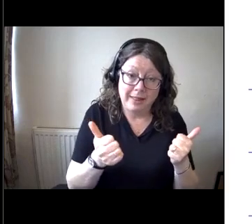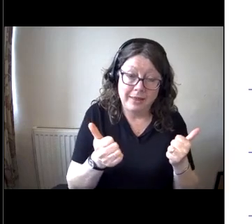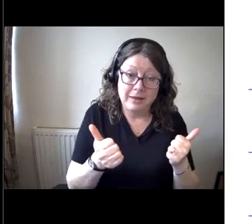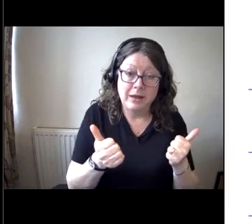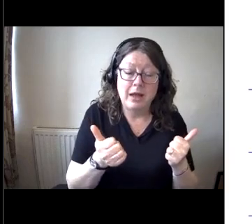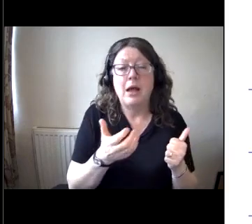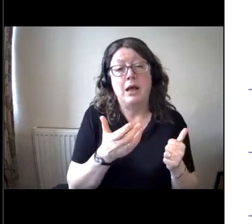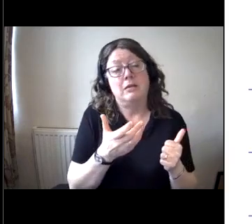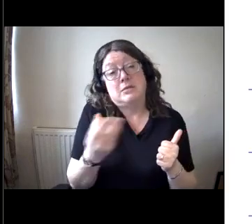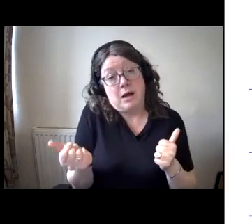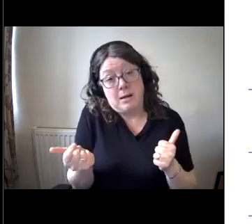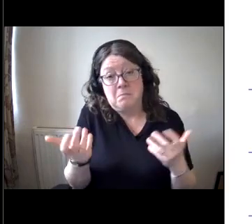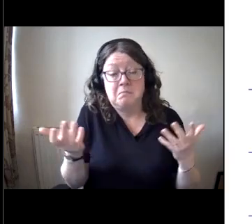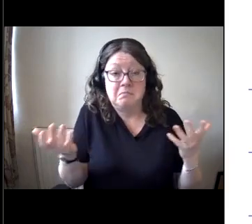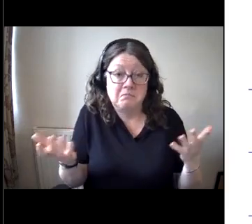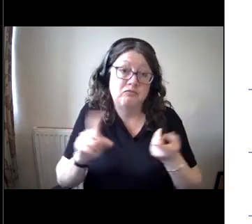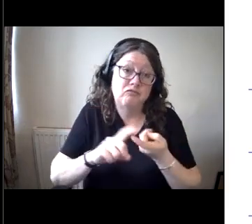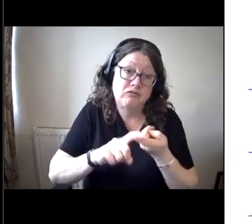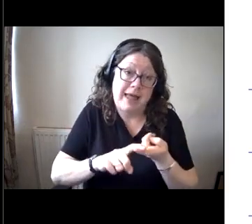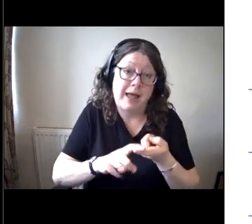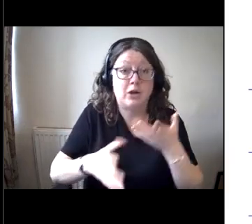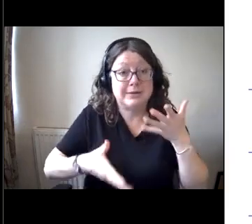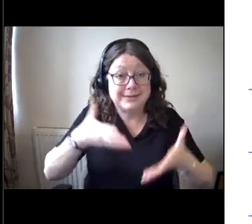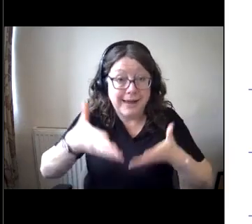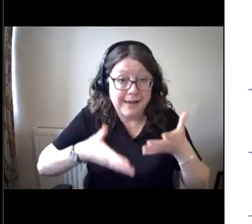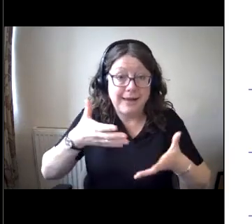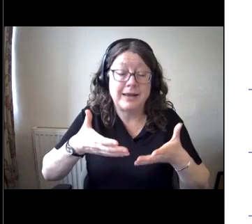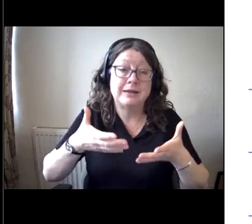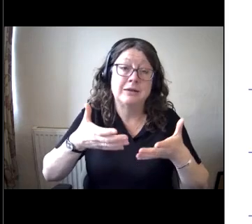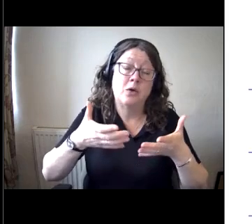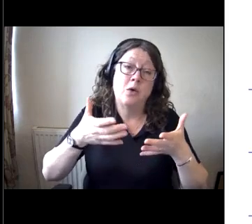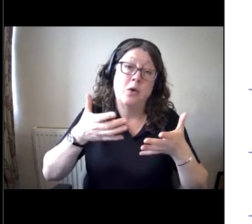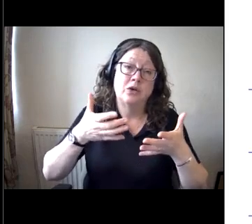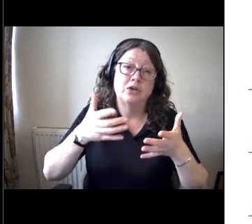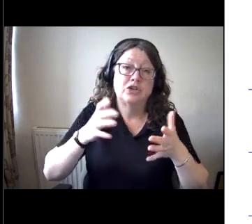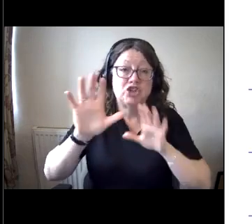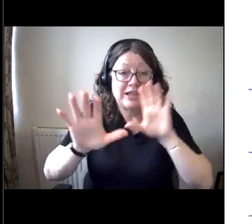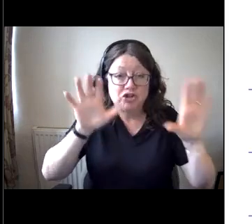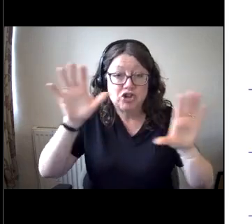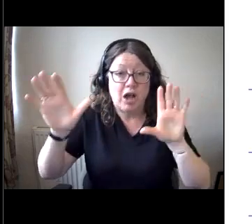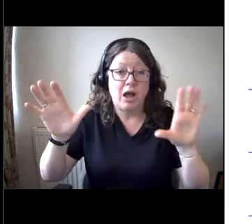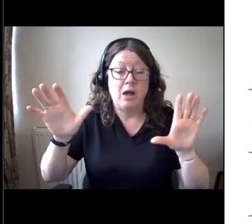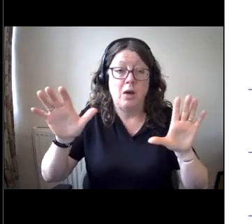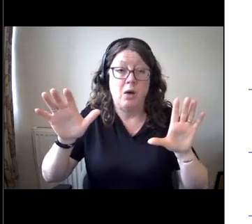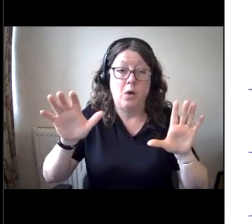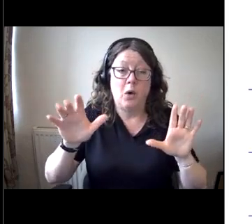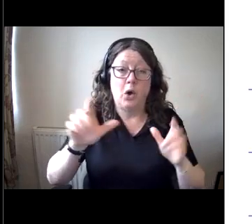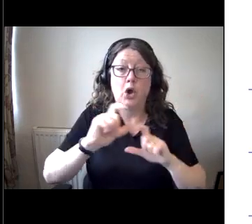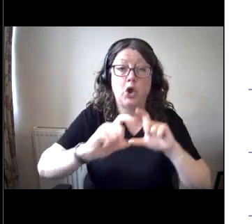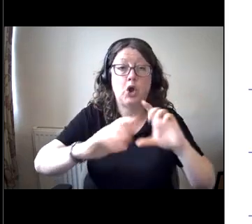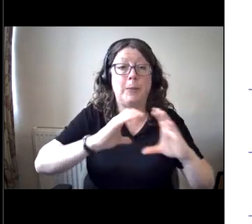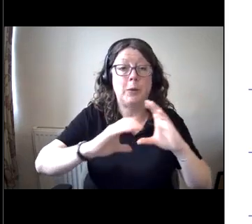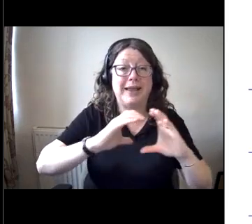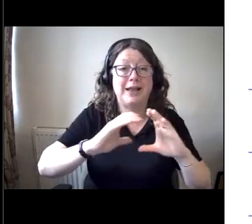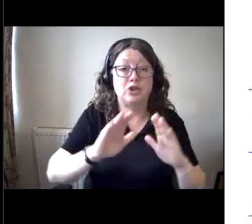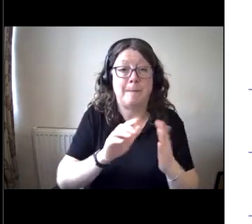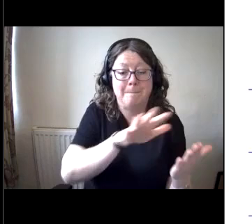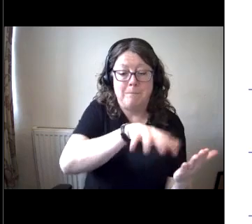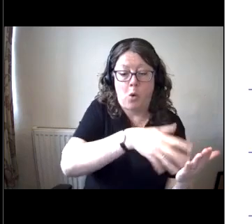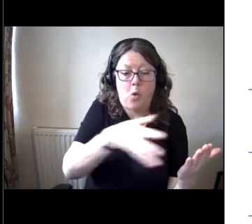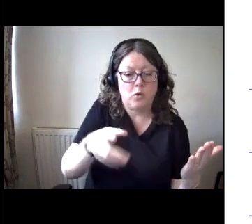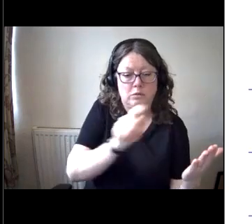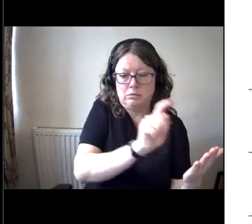who rely on the use of signs, of gestures, of pictures, communication boards, or technology to be able to